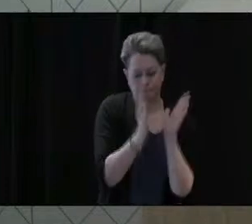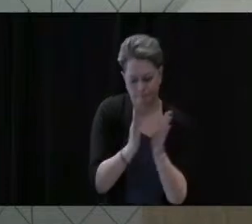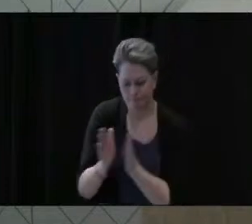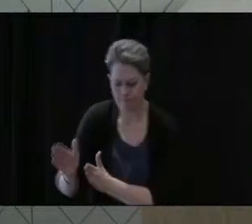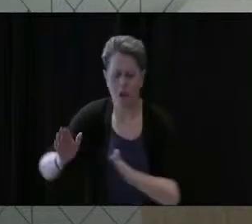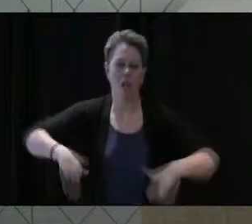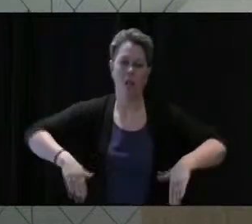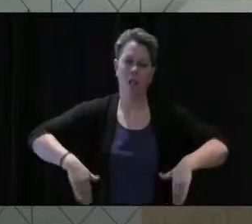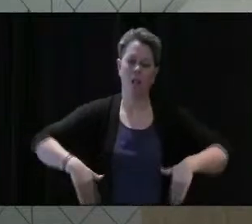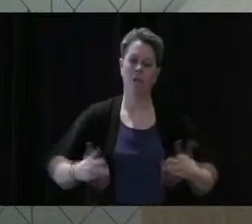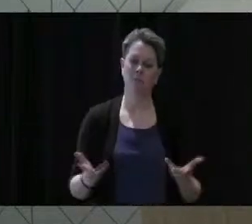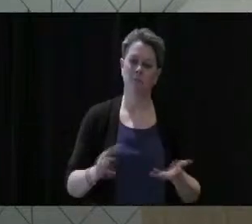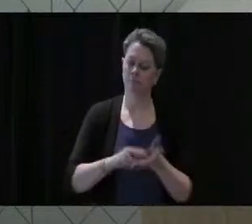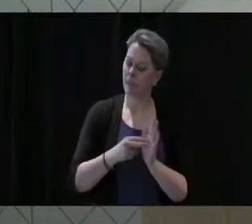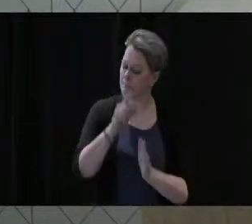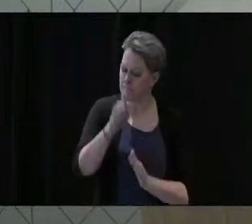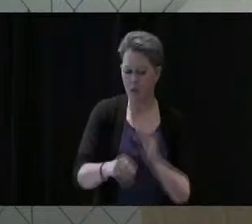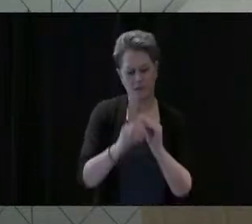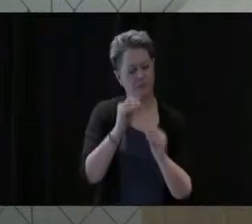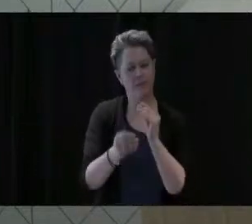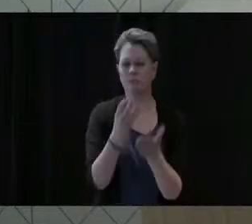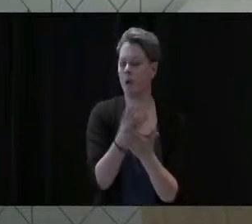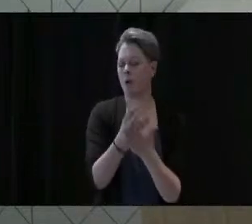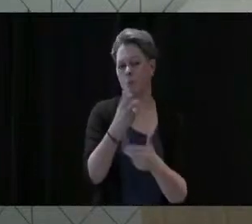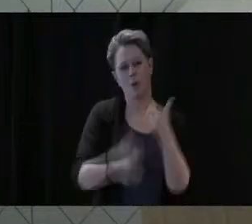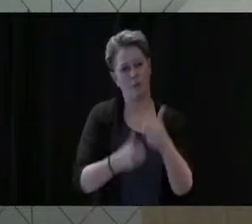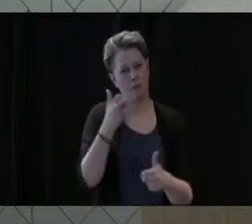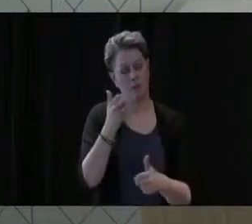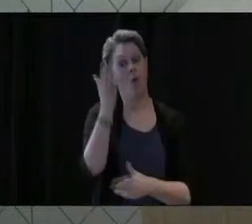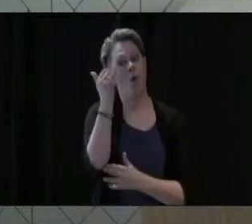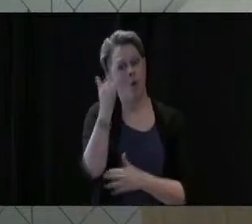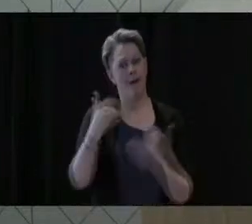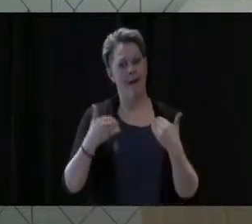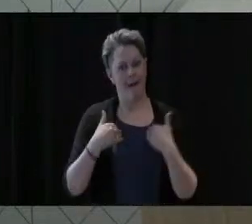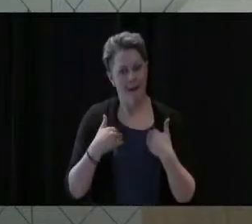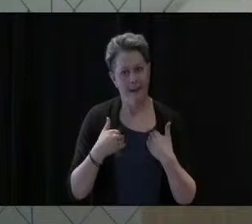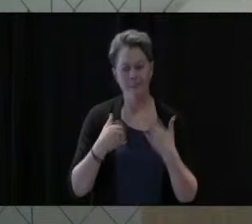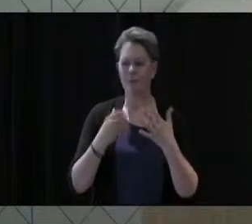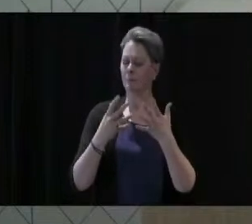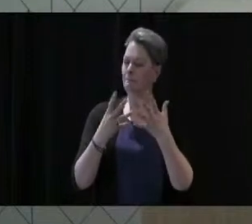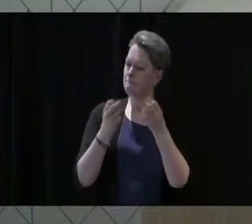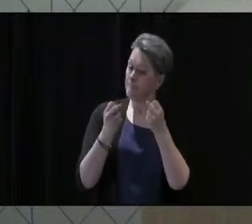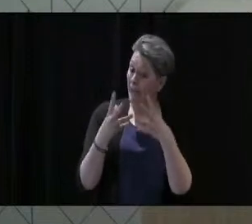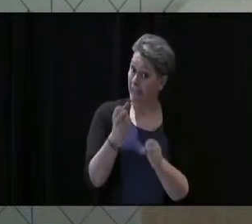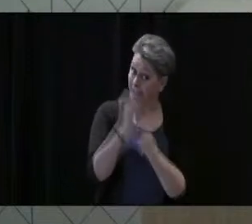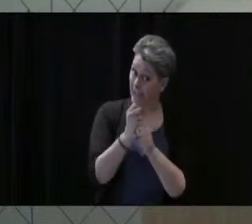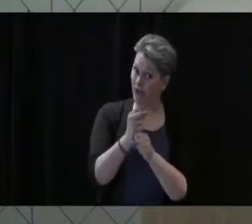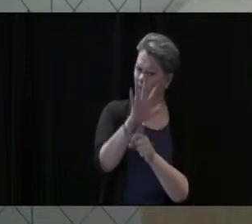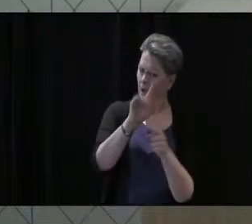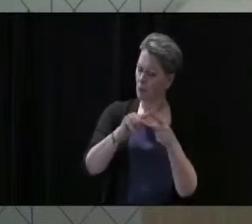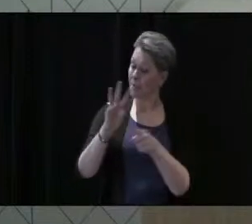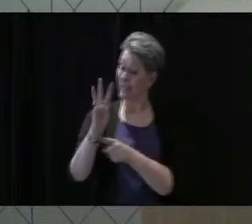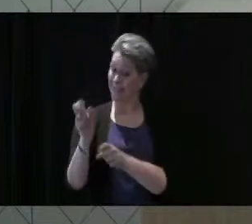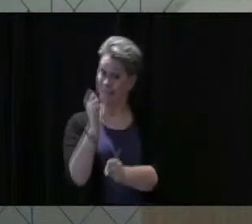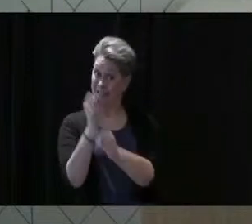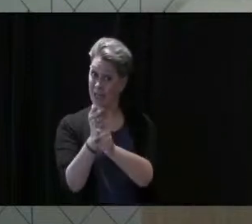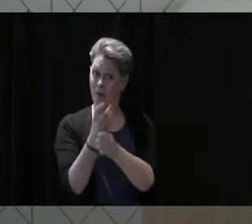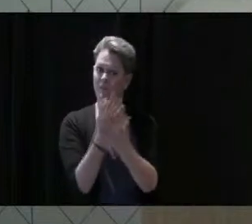This is why we have proposed a detailed multi-year financial improvement